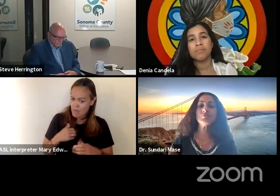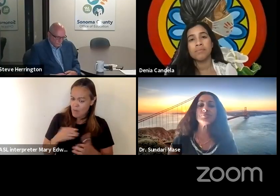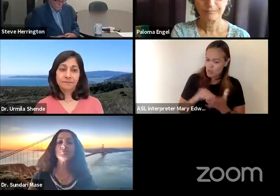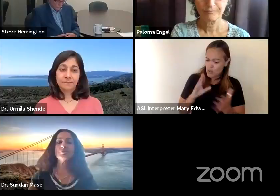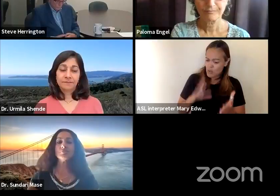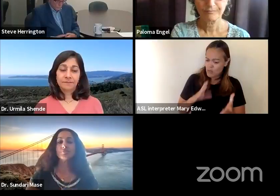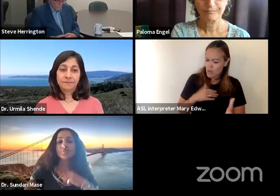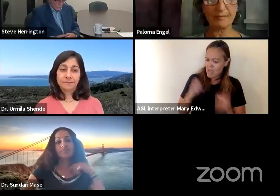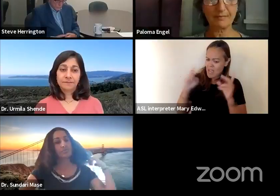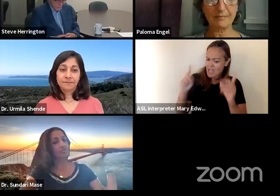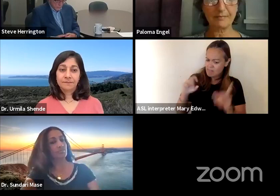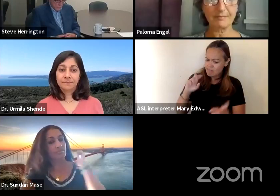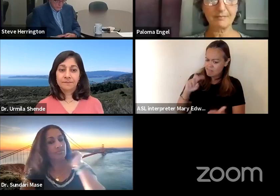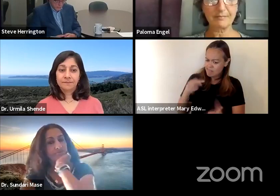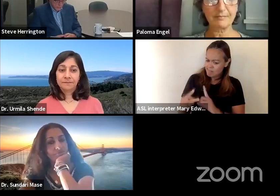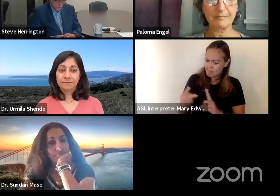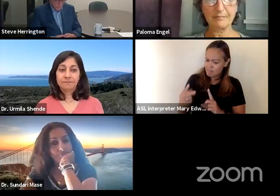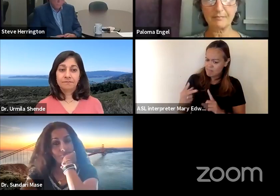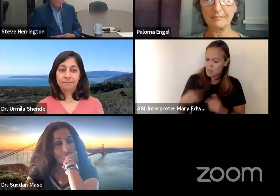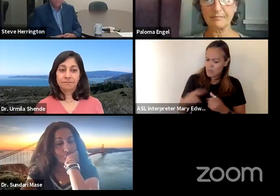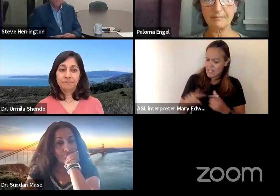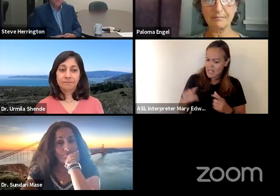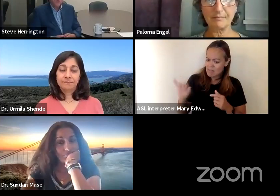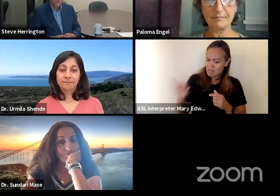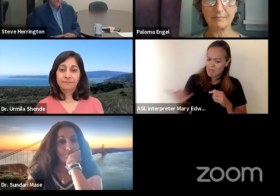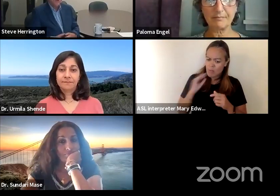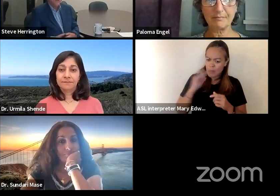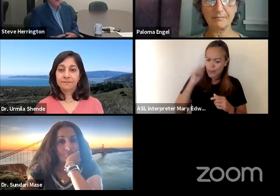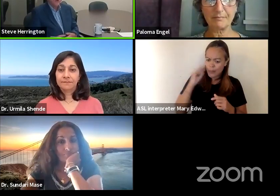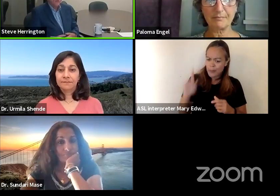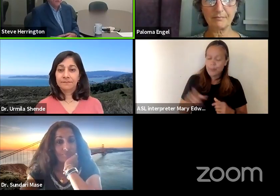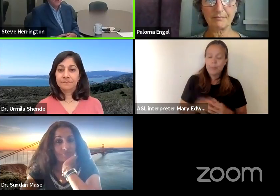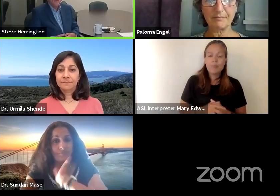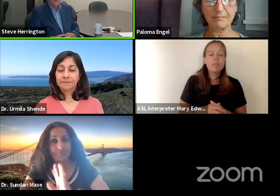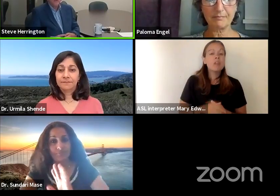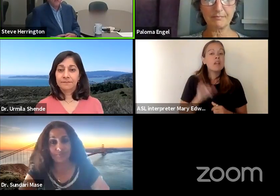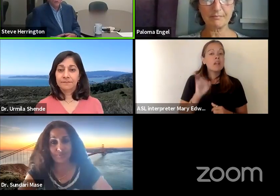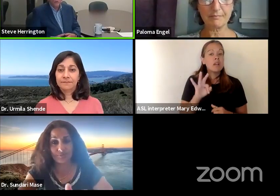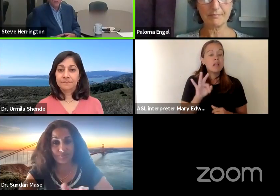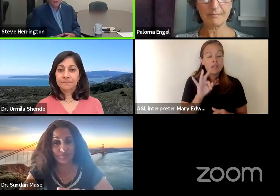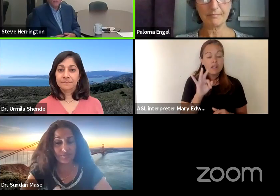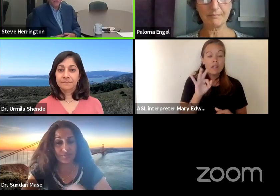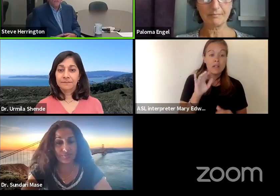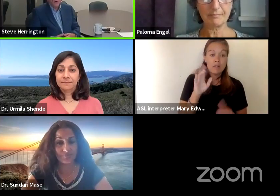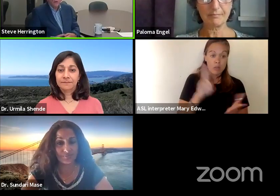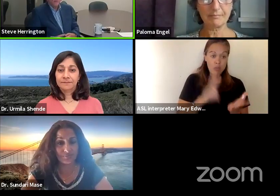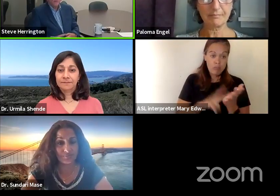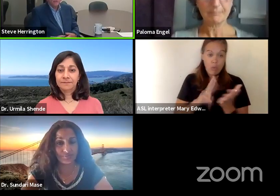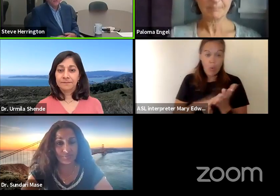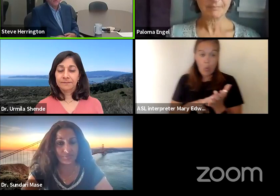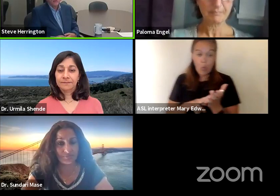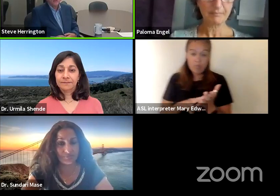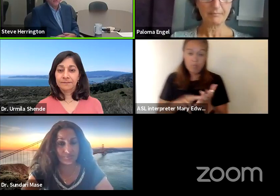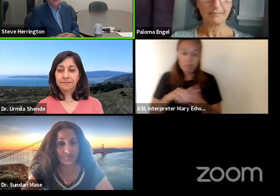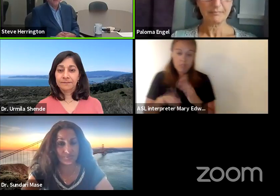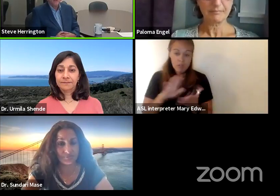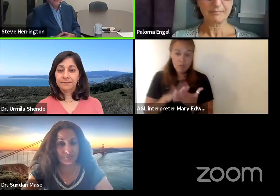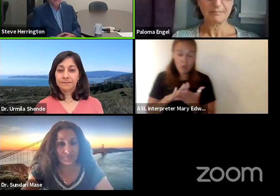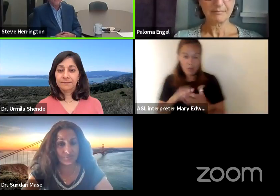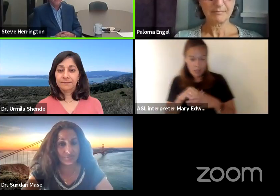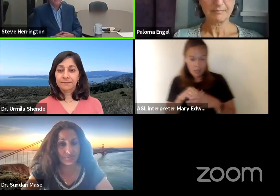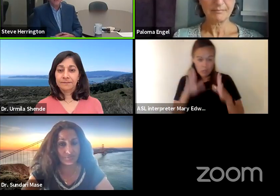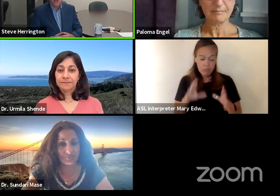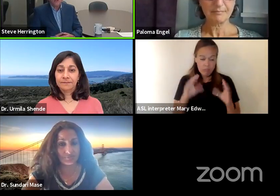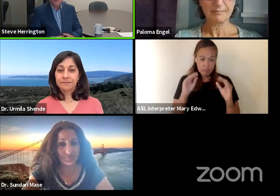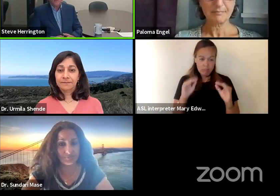perspective when they have to quarantine well if they're enrolled in the school as an in for in-person instruction there's